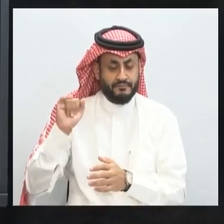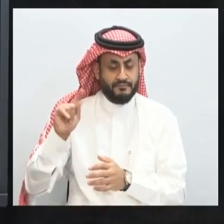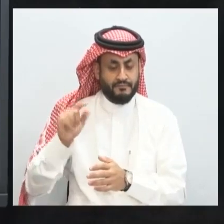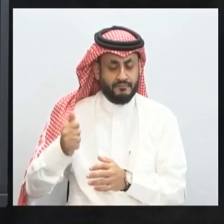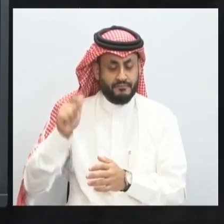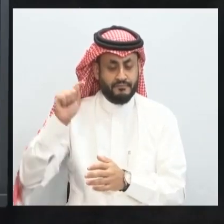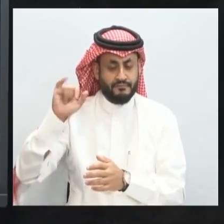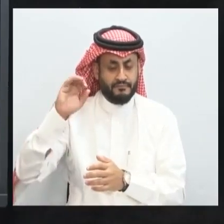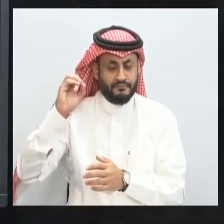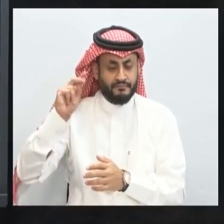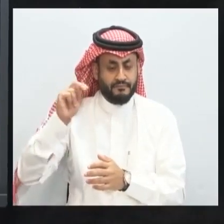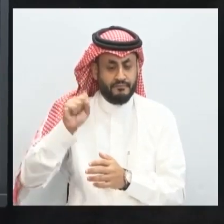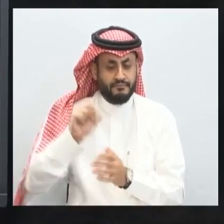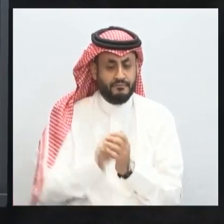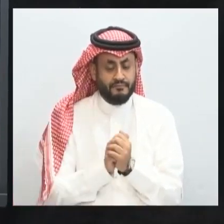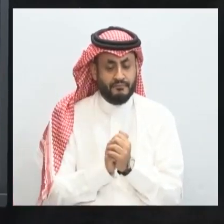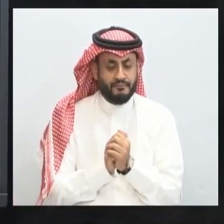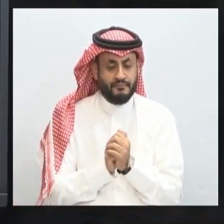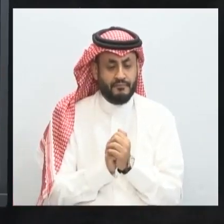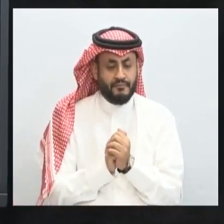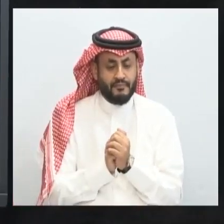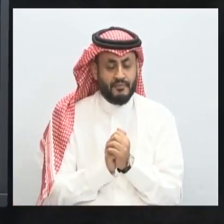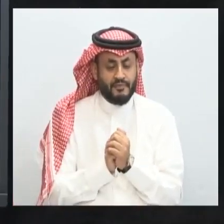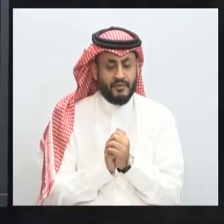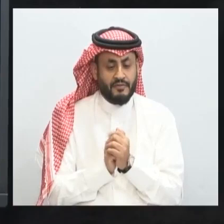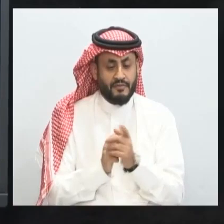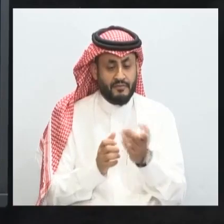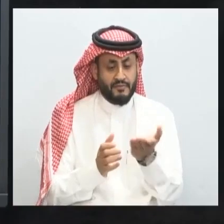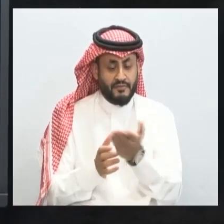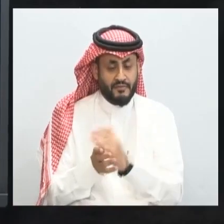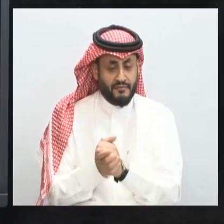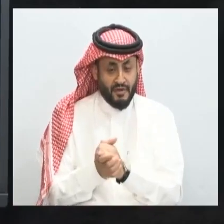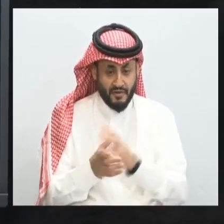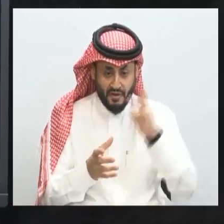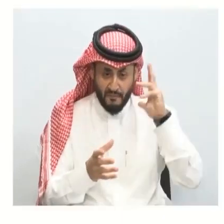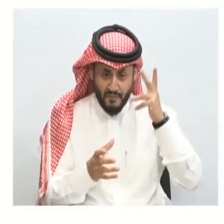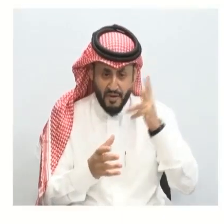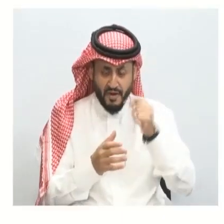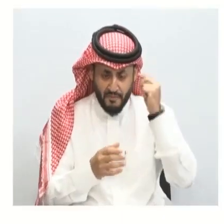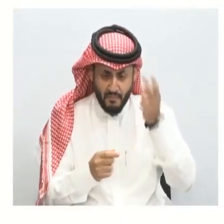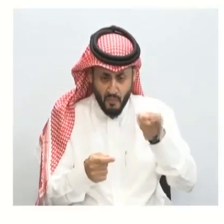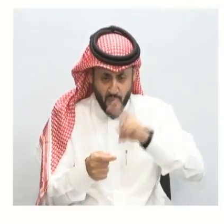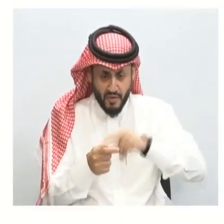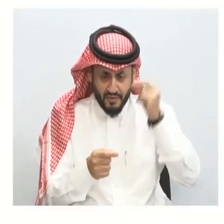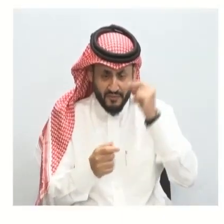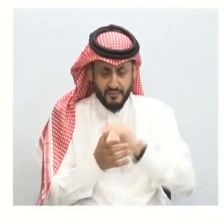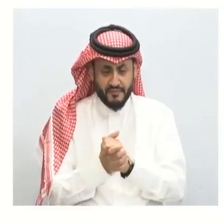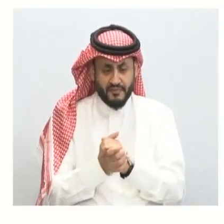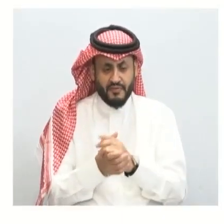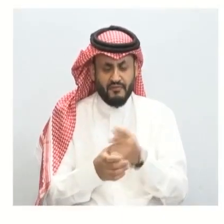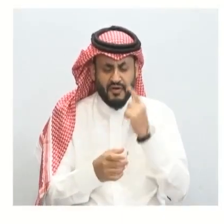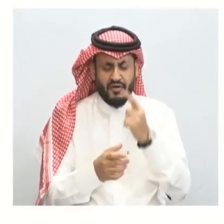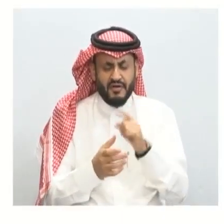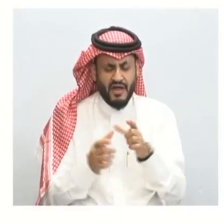of the paragraph, we have here, I would have told you that you were crazy. Now I know better, just because we're used to